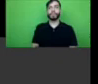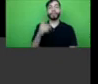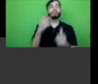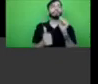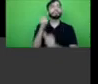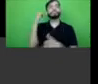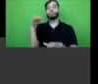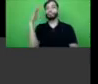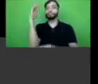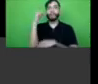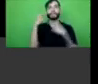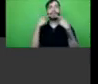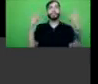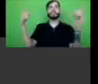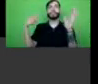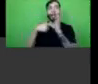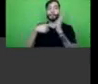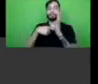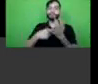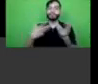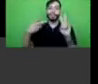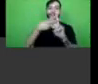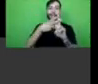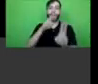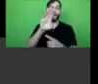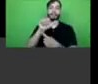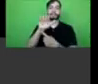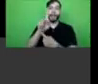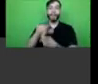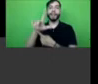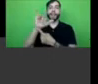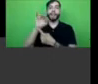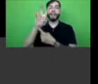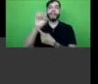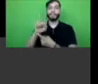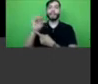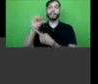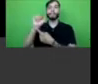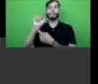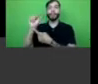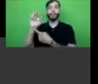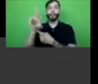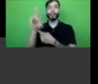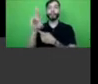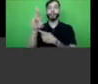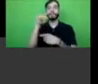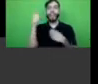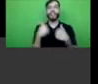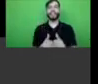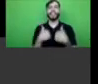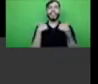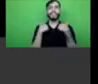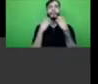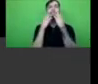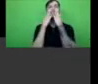hashtag activism is the hashtag Black Lives Matter. Black Lives Matter has been used